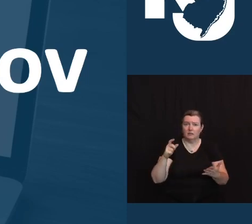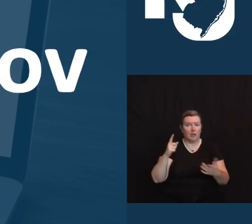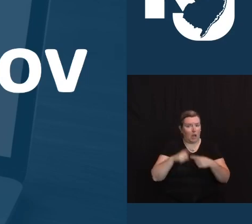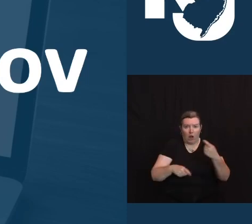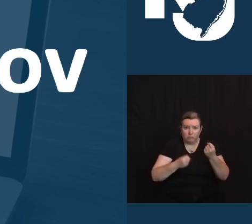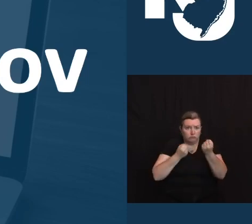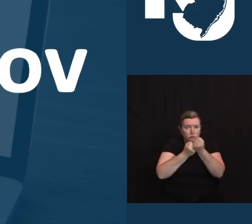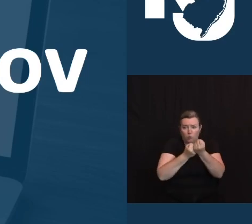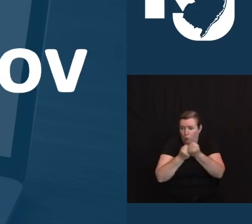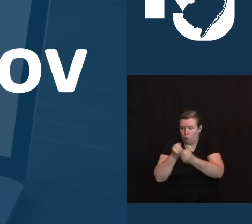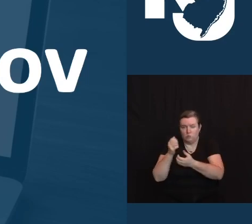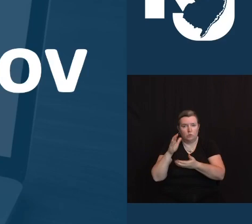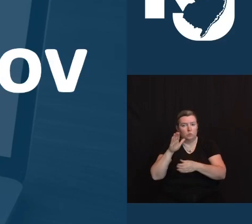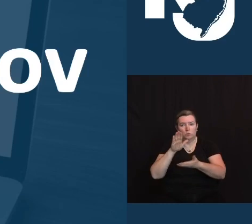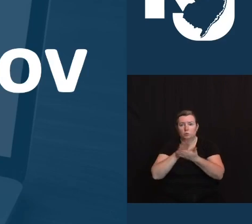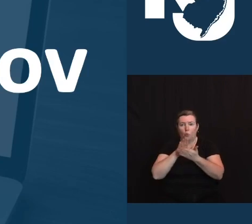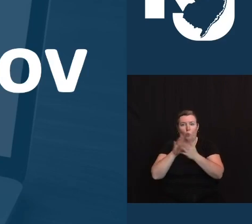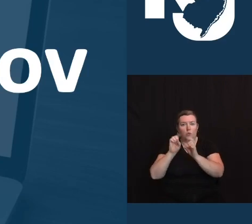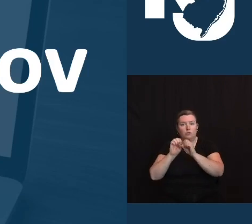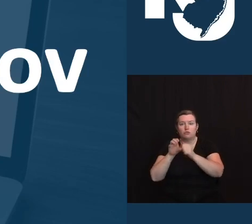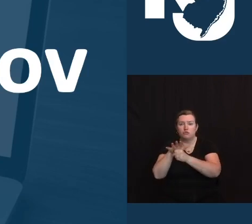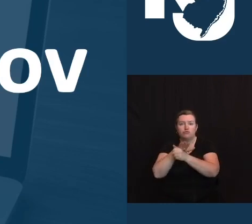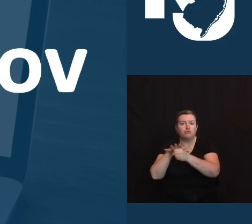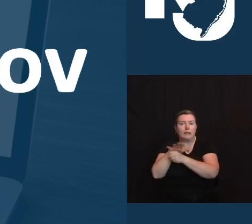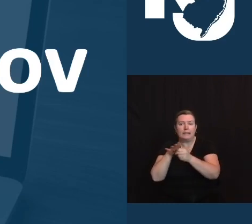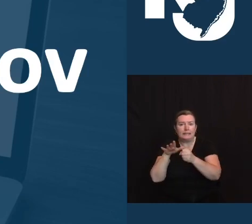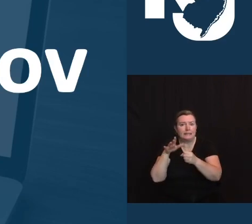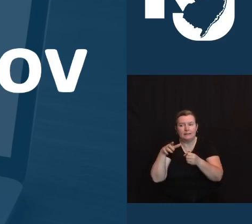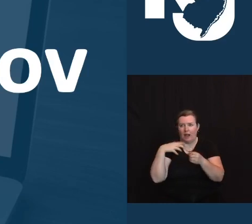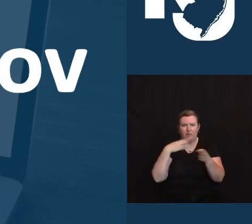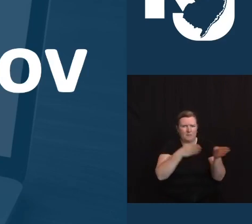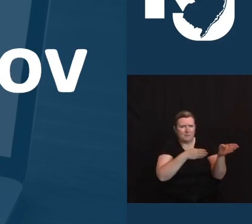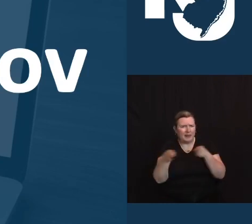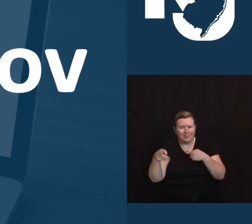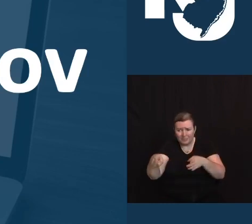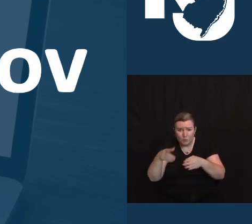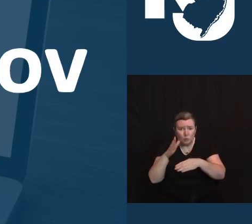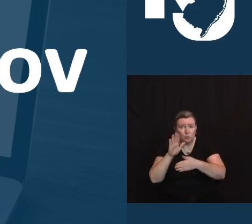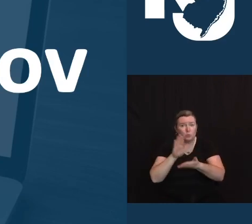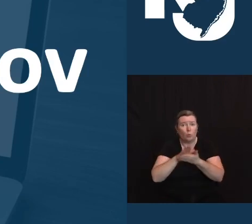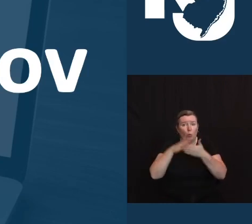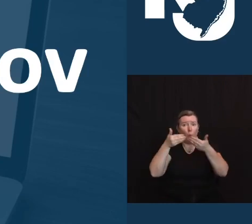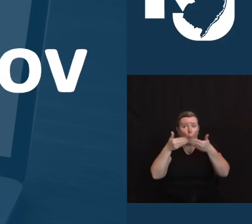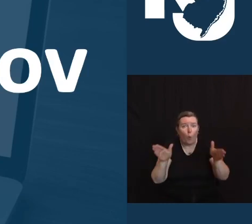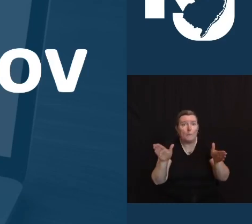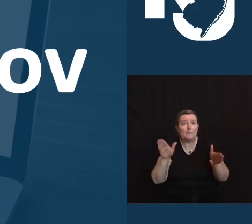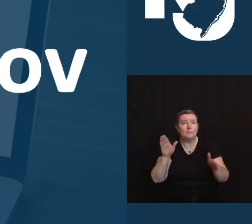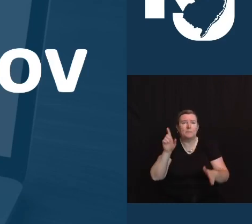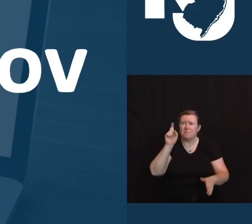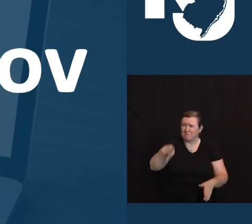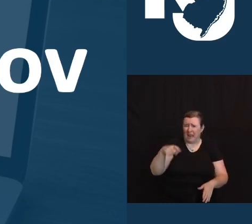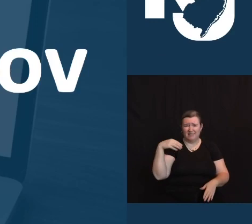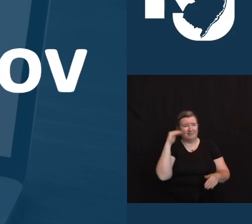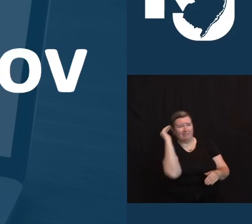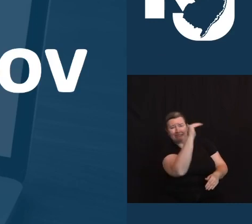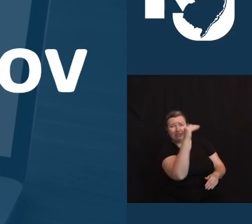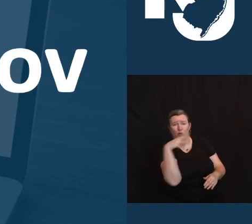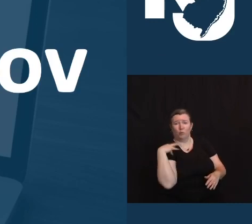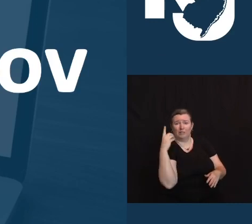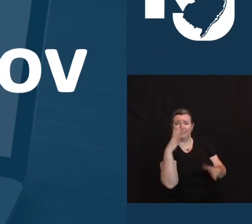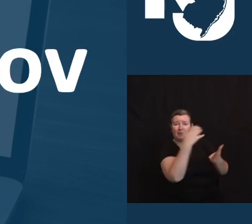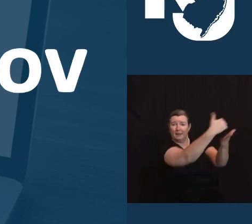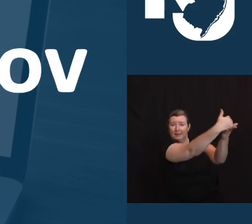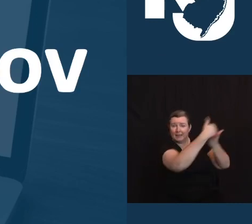districts in their plans for the upcoming school year without help from Washington. We are staring directly at a $1